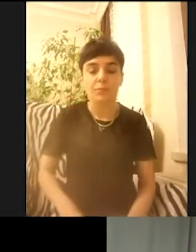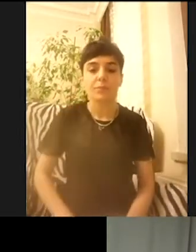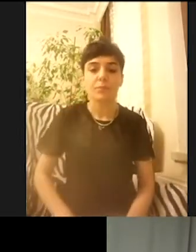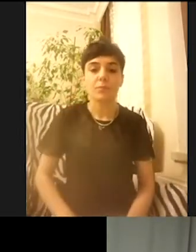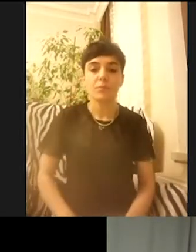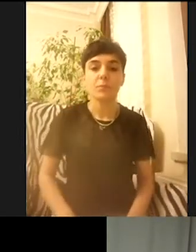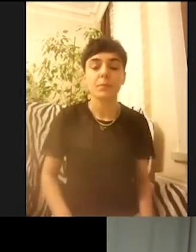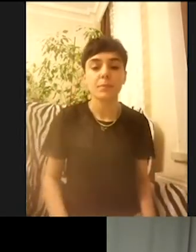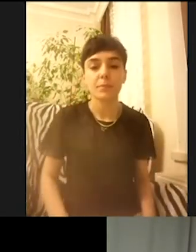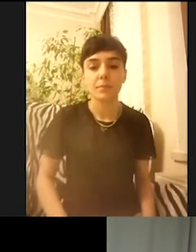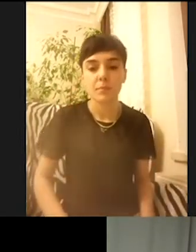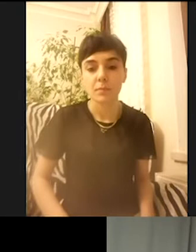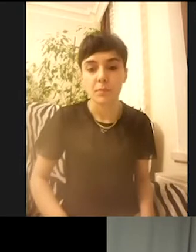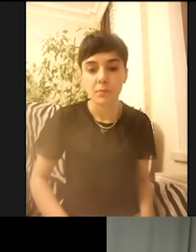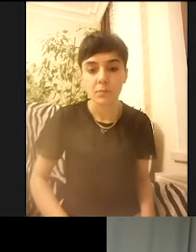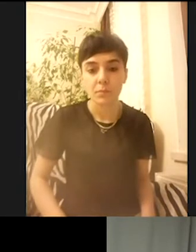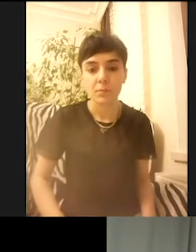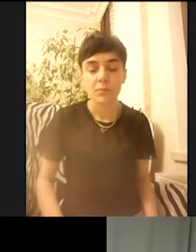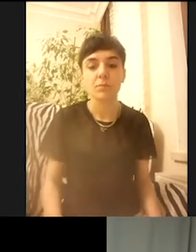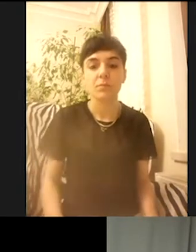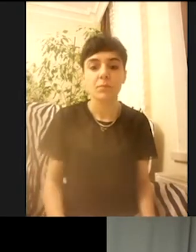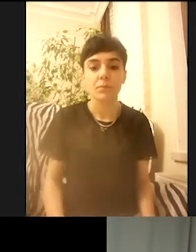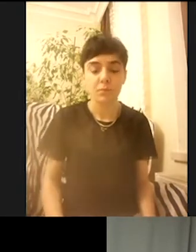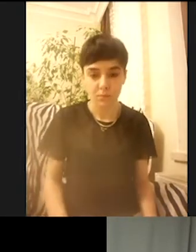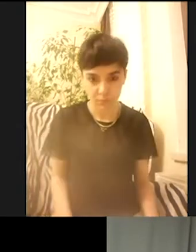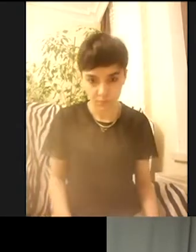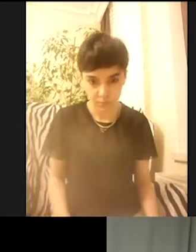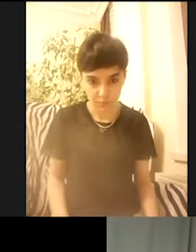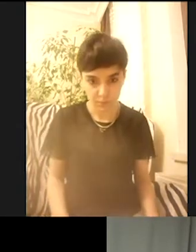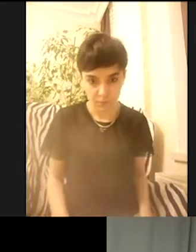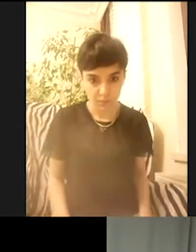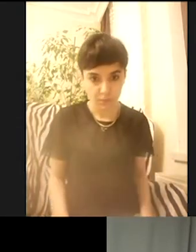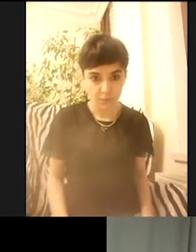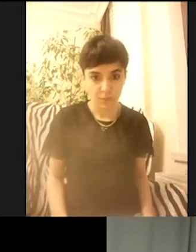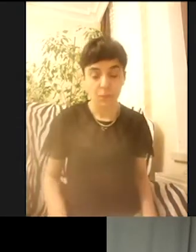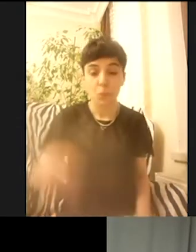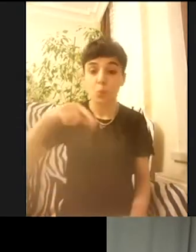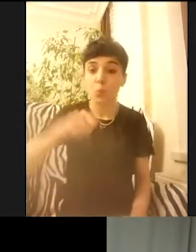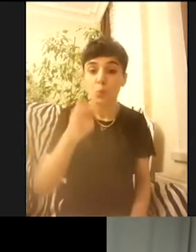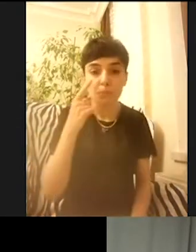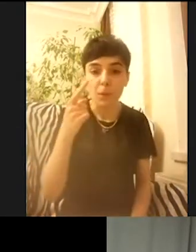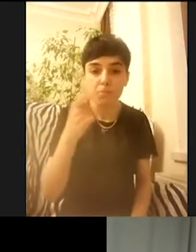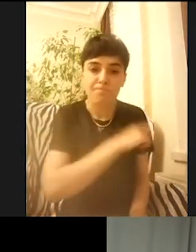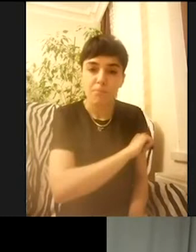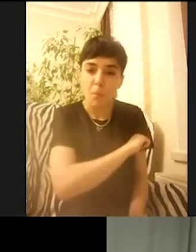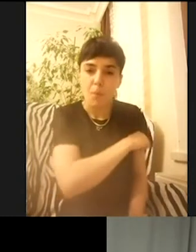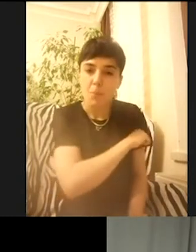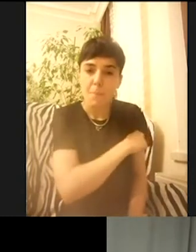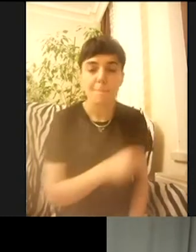instance, nowadays is magnified. Munich has decorated the entire city with rainbow